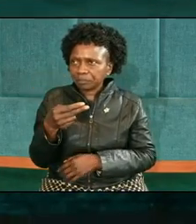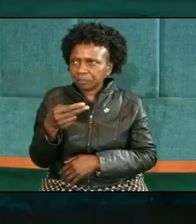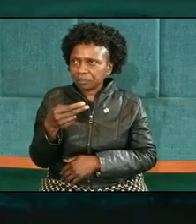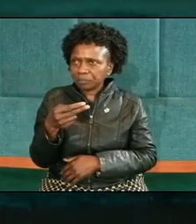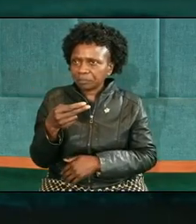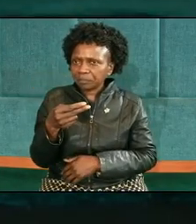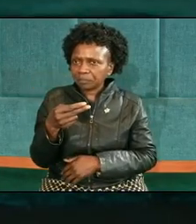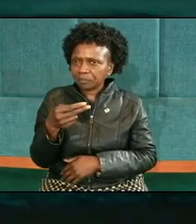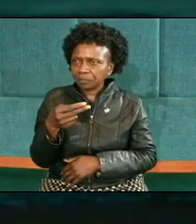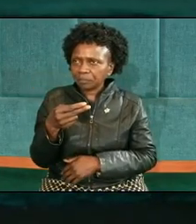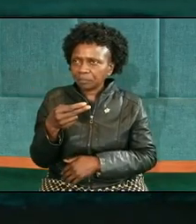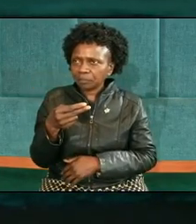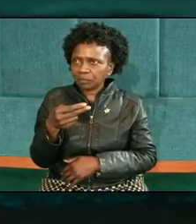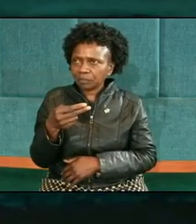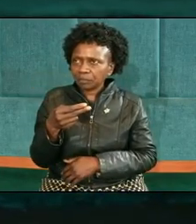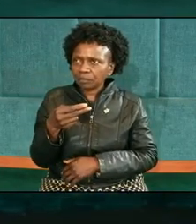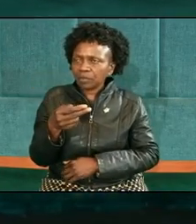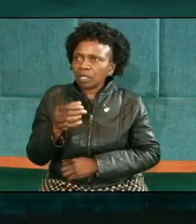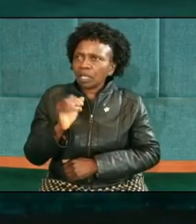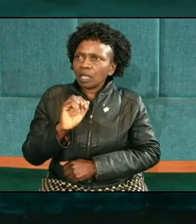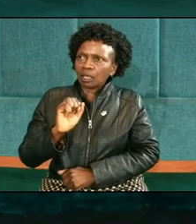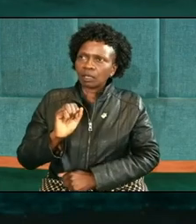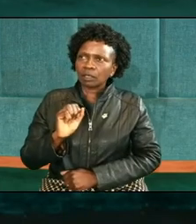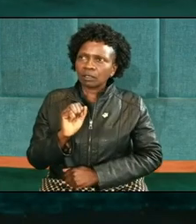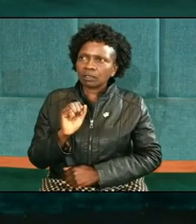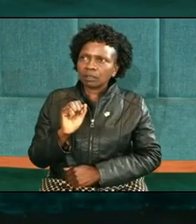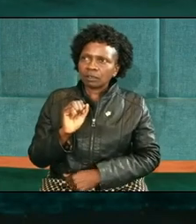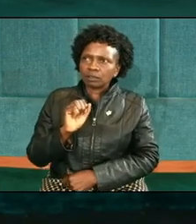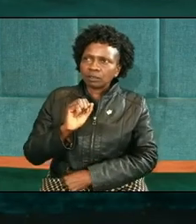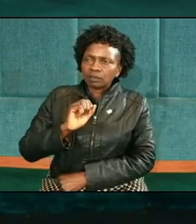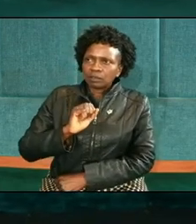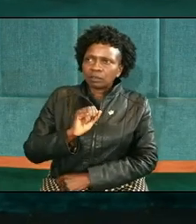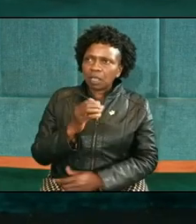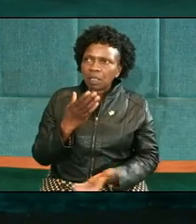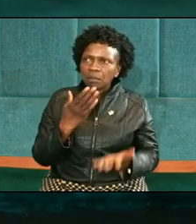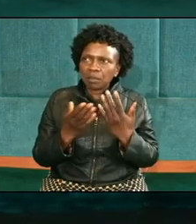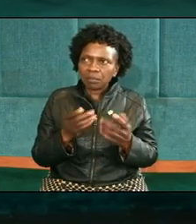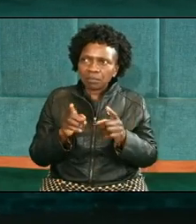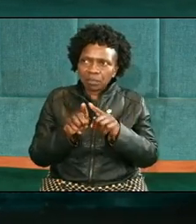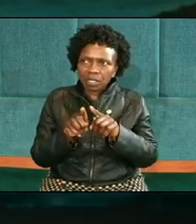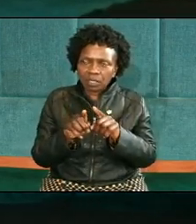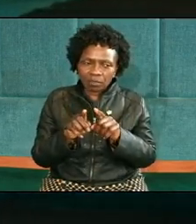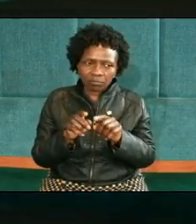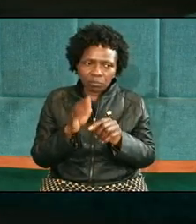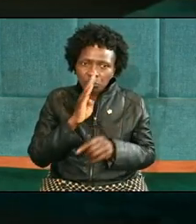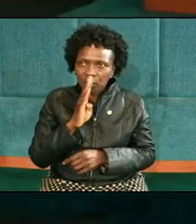here. So, I can't be half as good as Elder